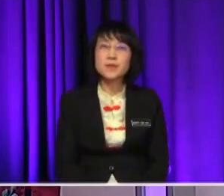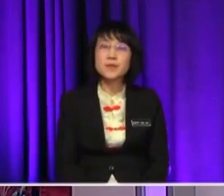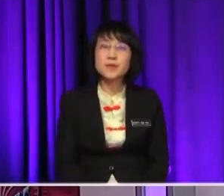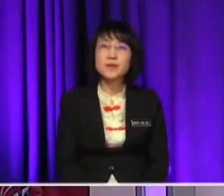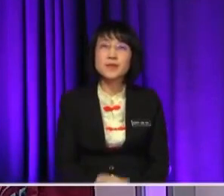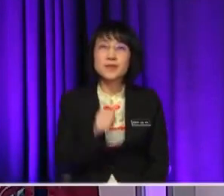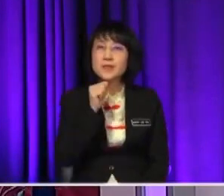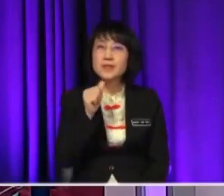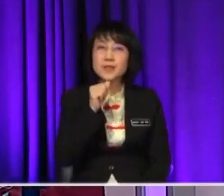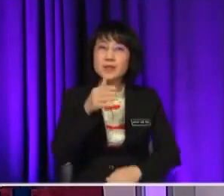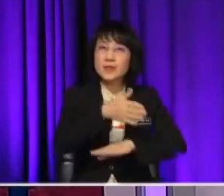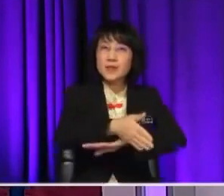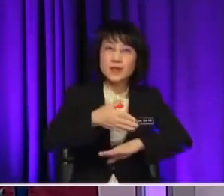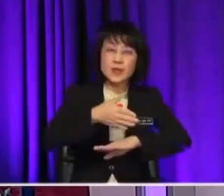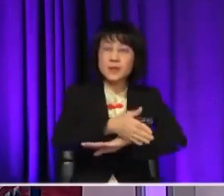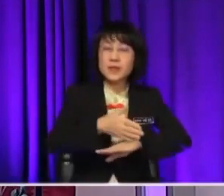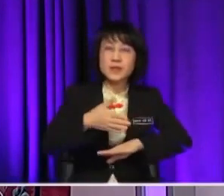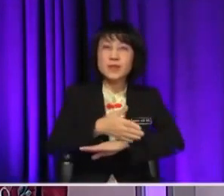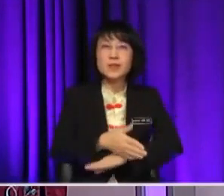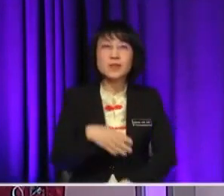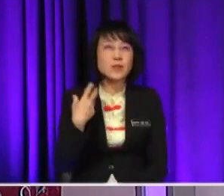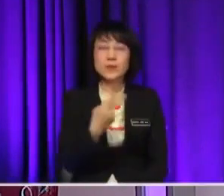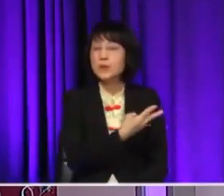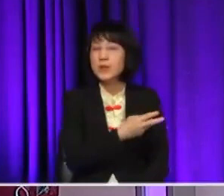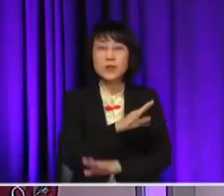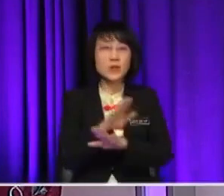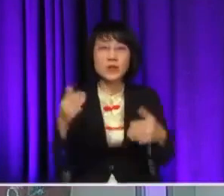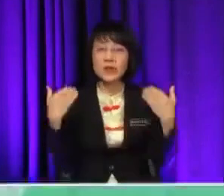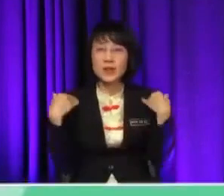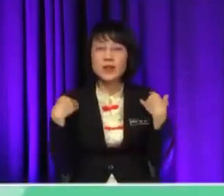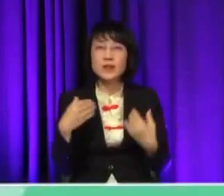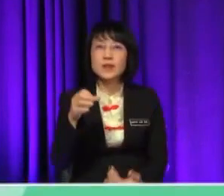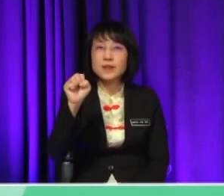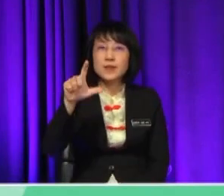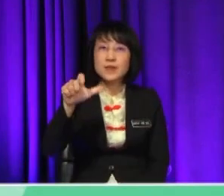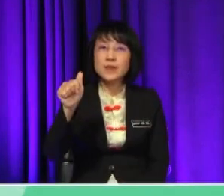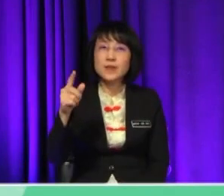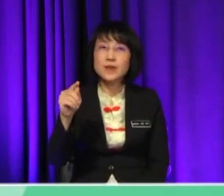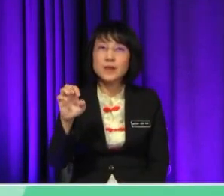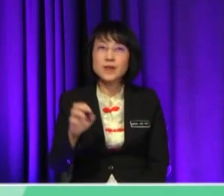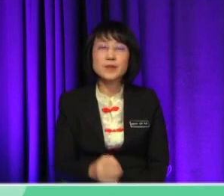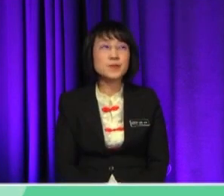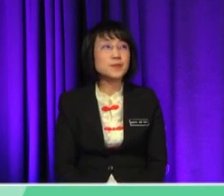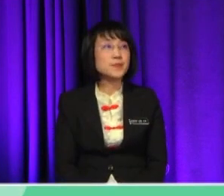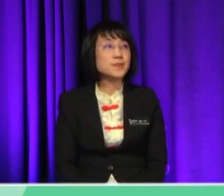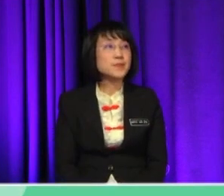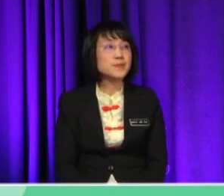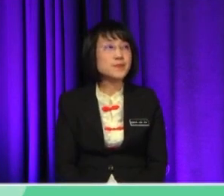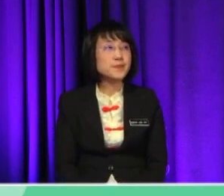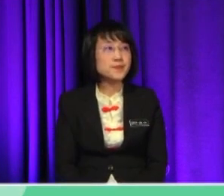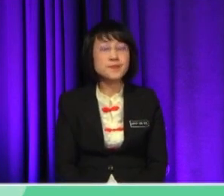so we don't have that. Yeah. Okay, now for sight. Sight is actually the easiest imagery to figure